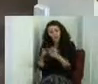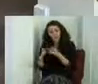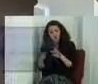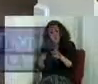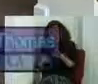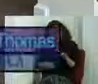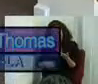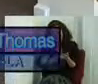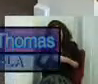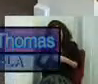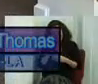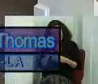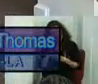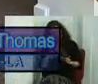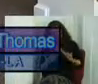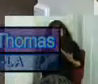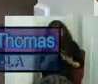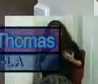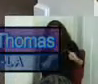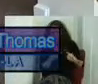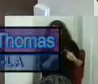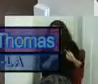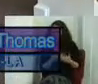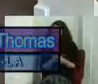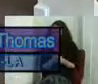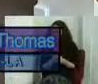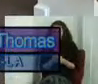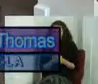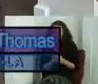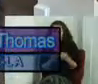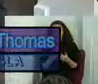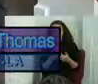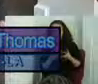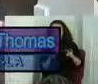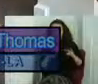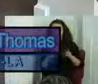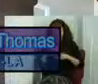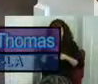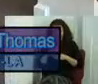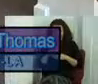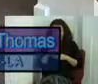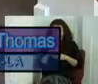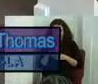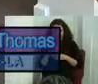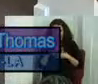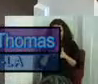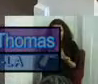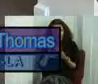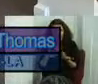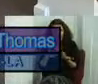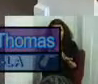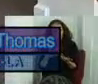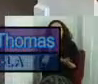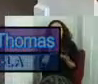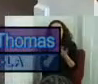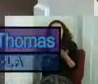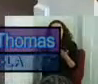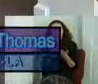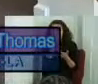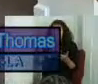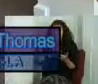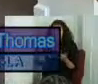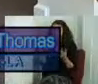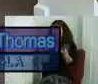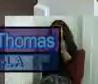morning. And I say to every single one of you, regardless of the space that you are in, I want to thank God that you found your way here this